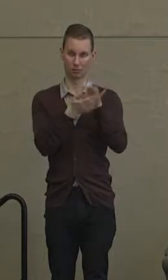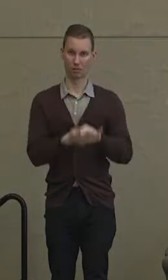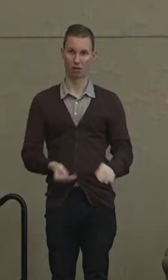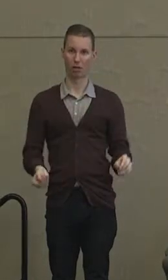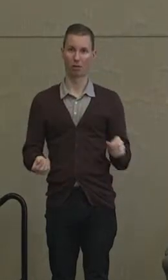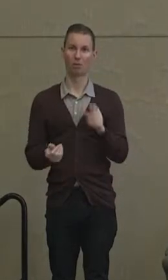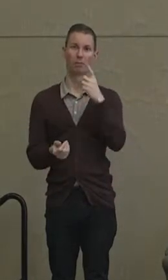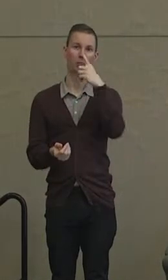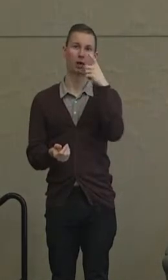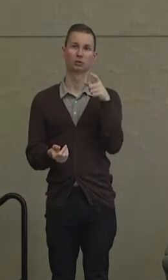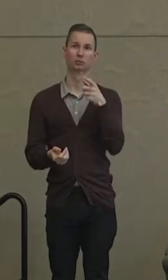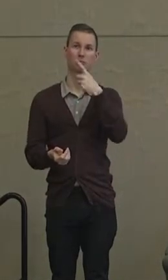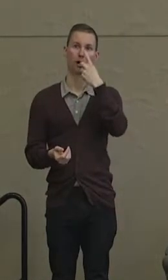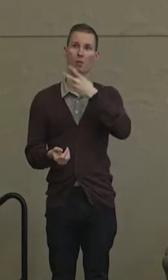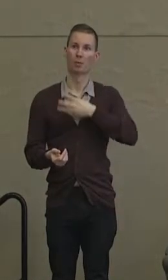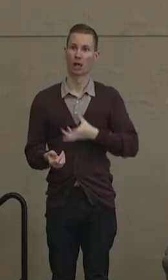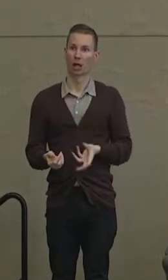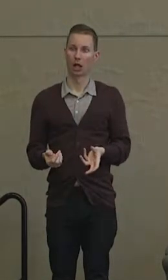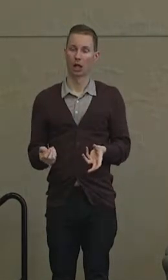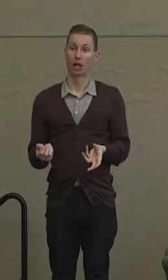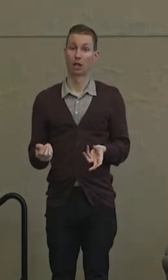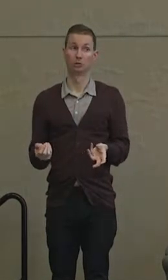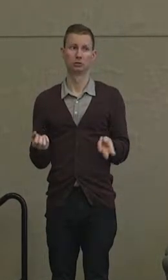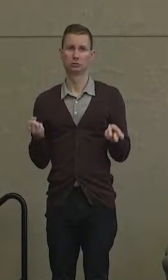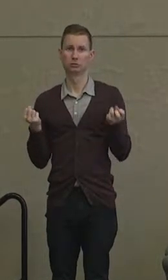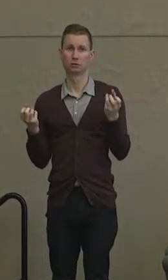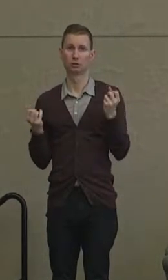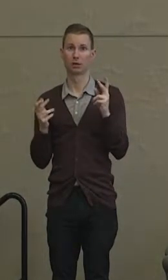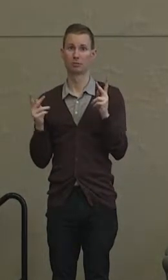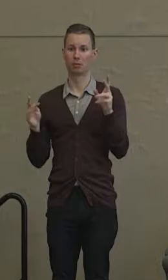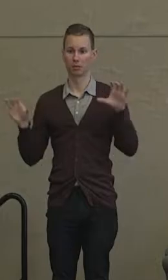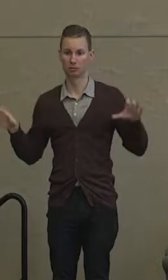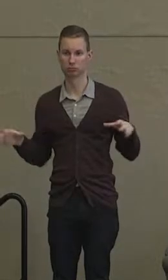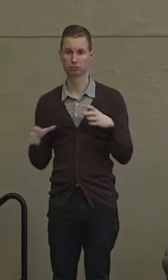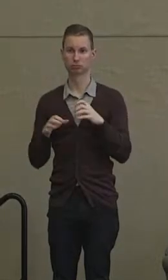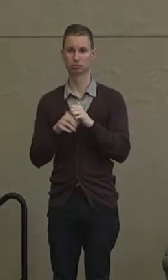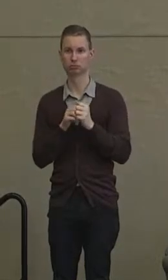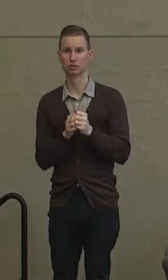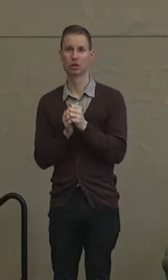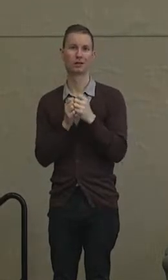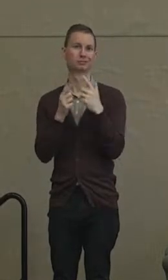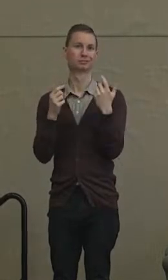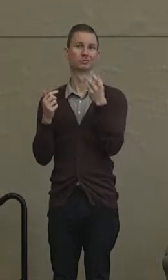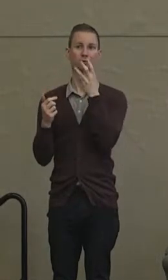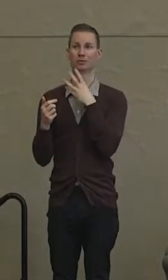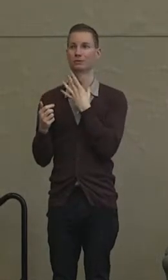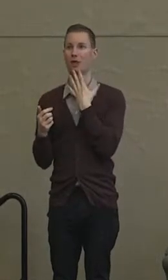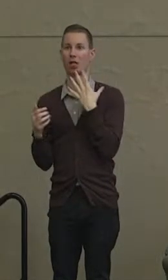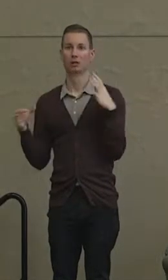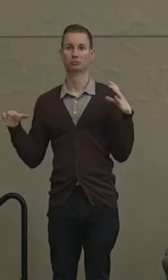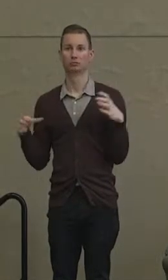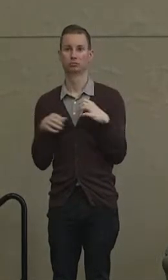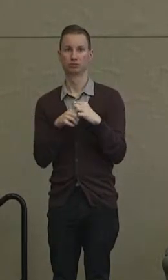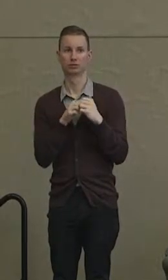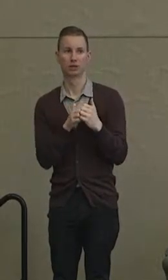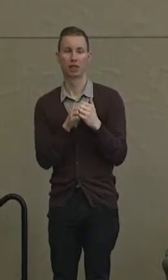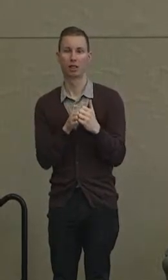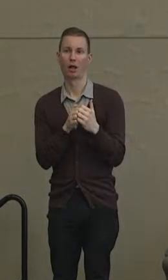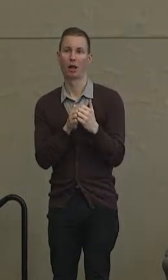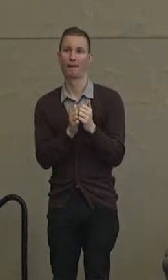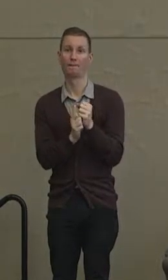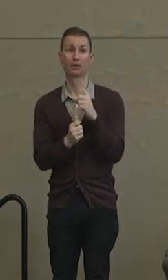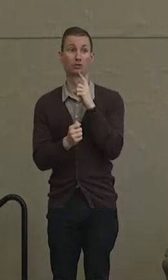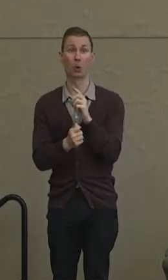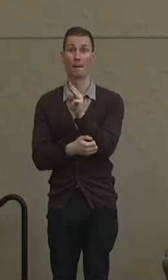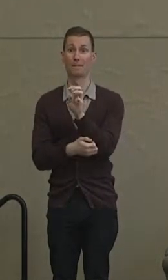black woman, right? And on all these people galvanizing in terms of different women of color galvanizing, making sure that the